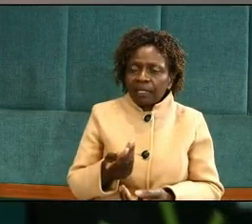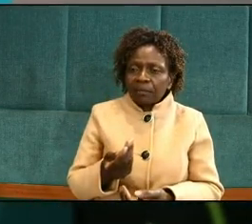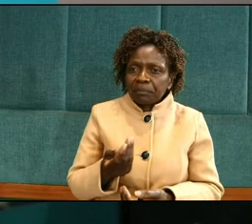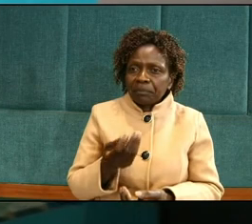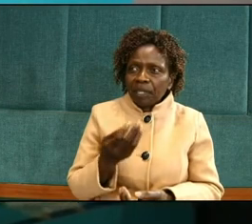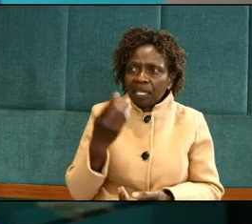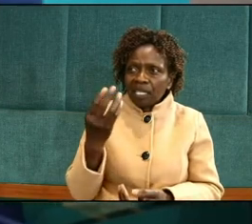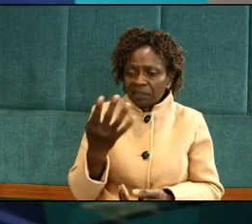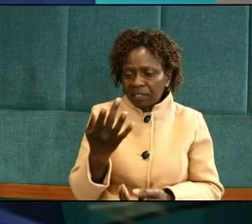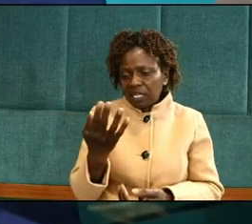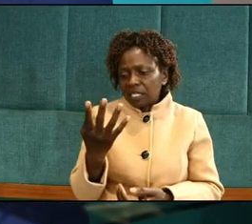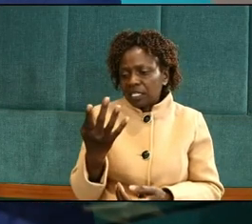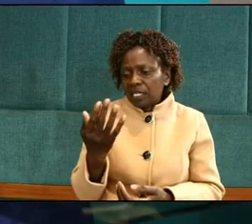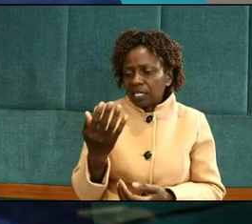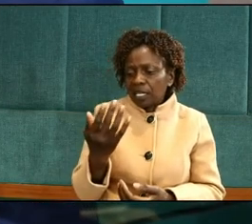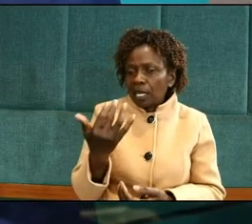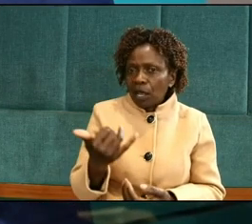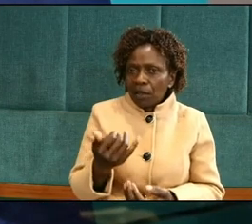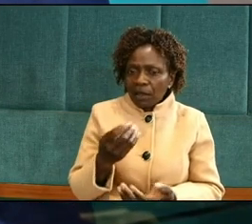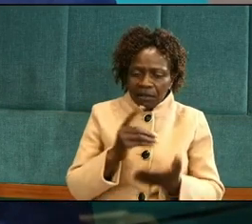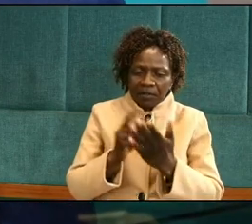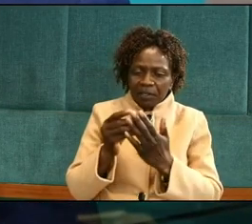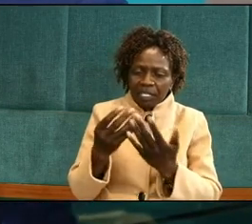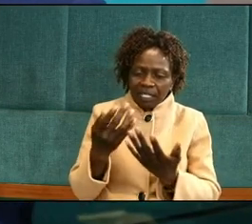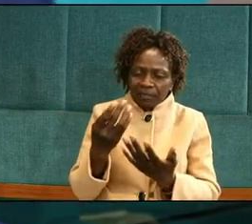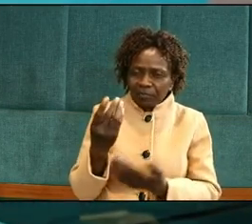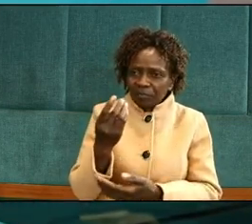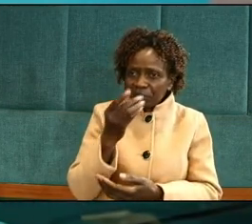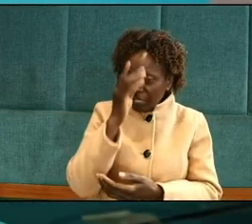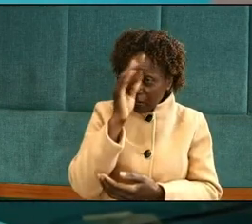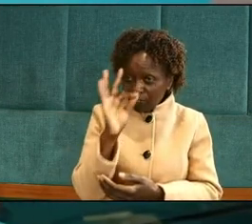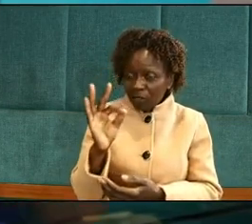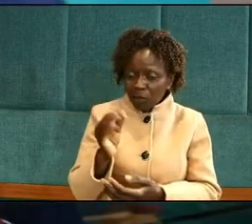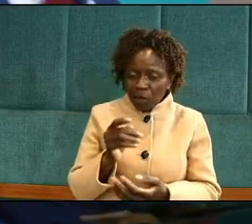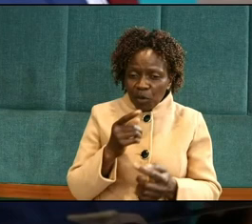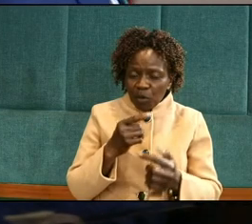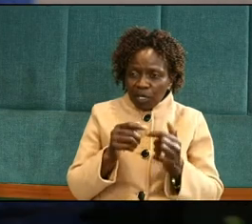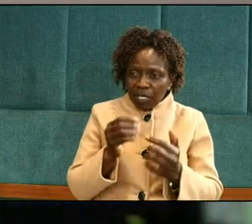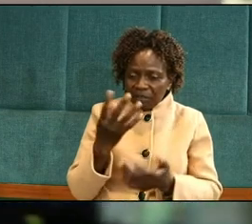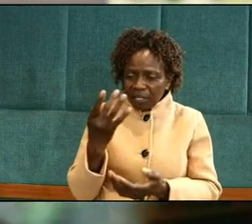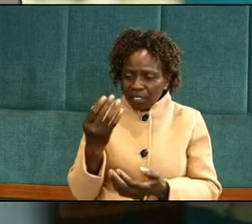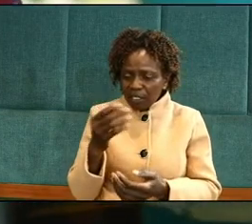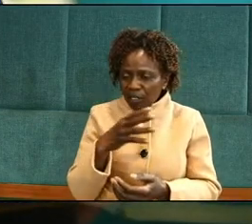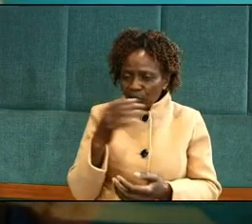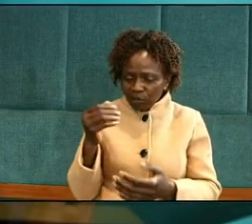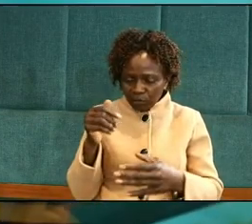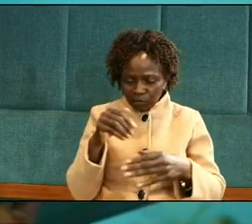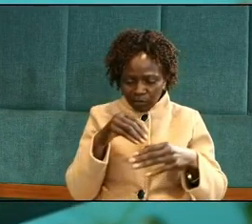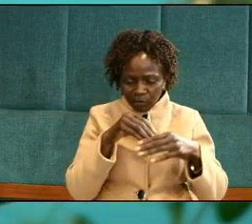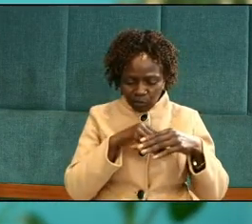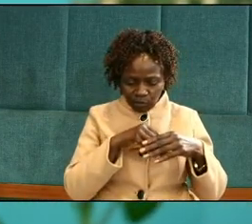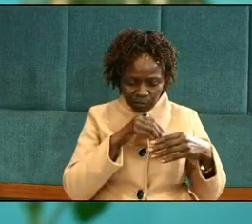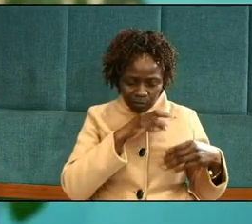these fingers have now had developed scanners. Eh? So when the fingers go into the pocket, it will